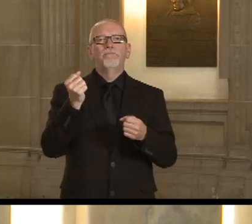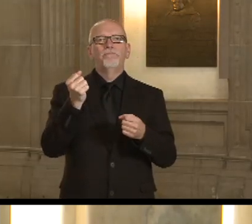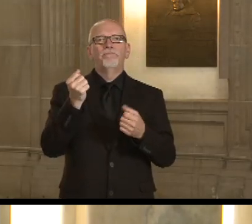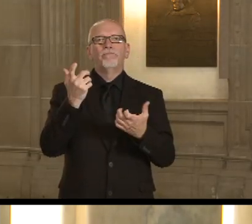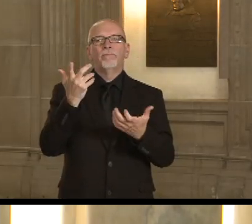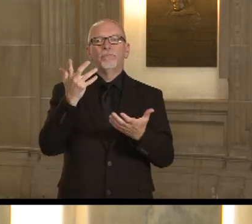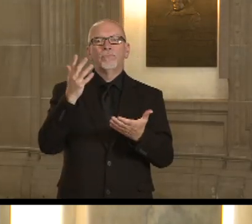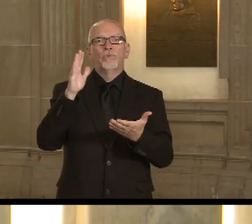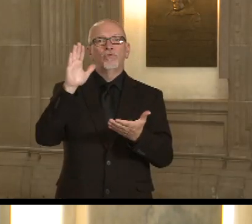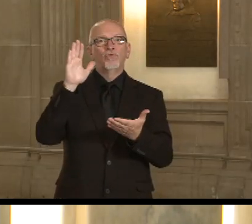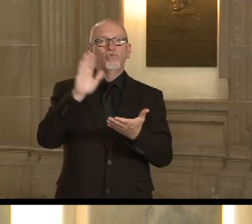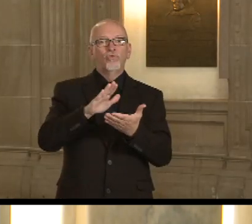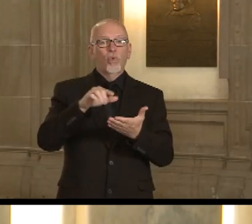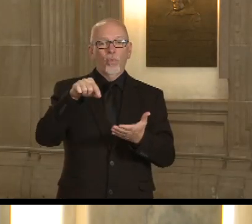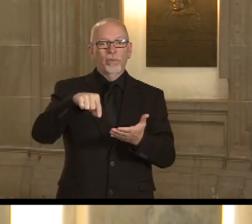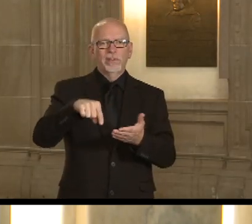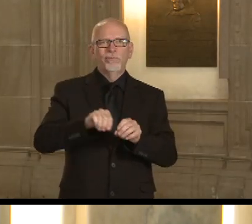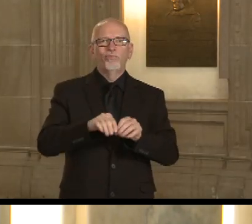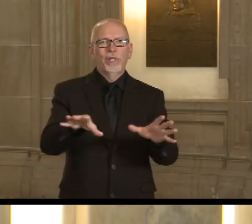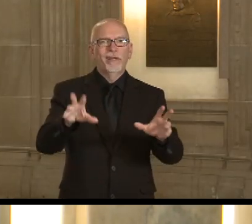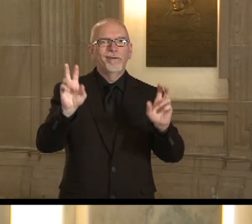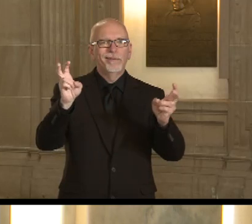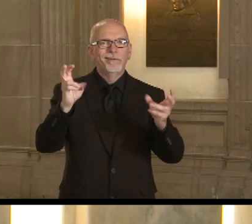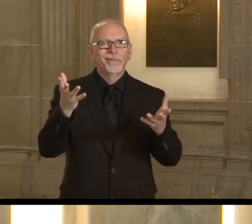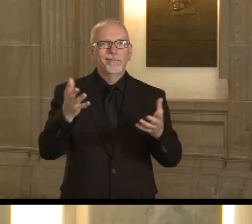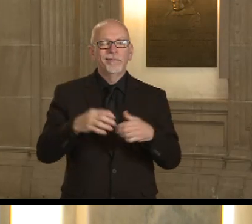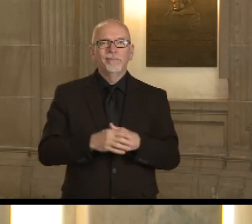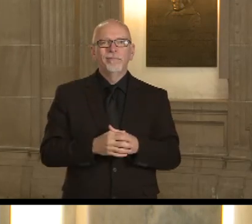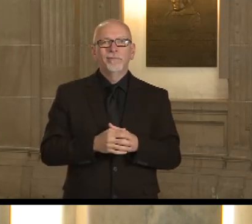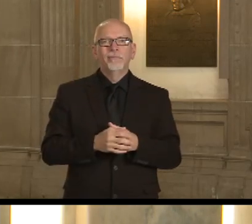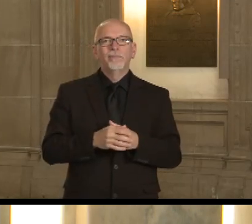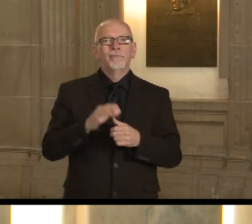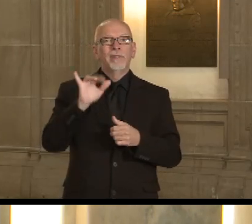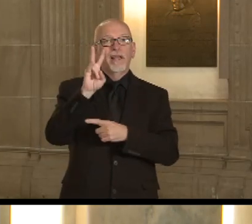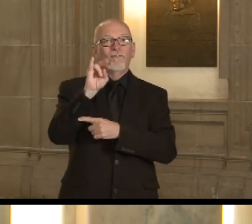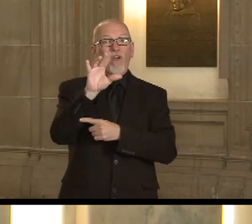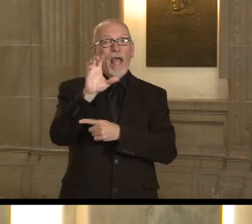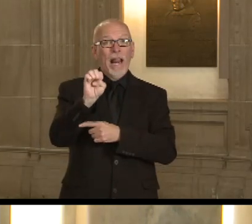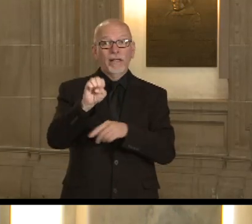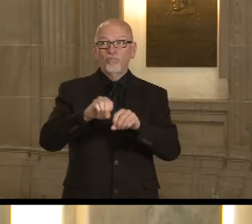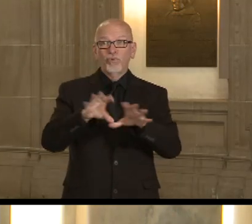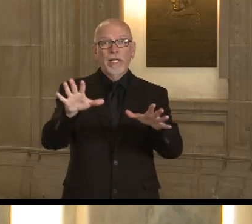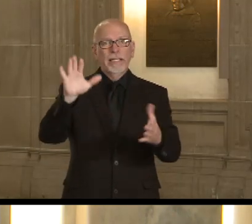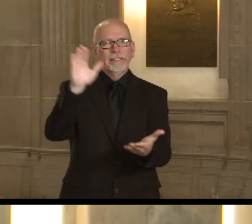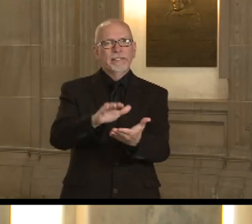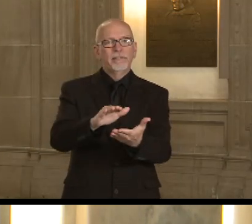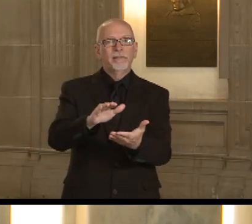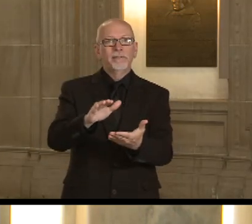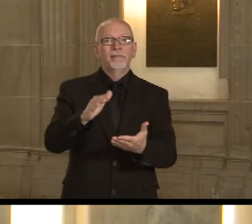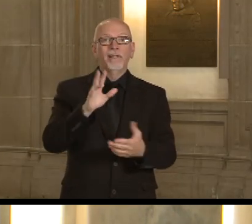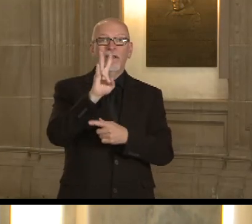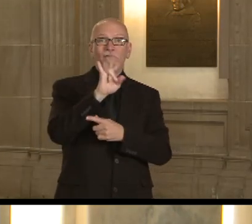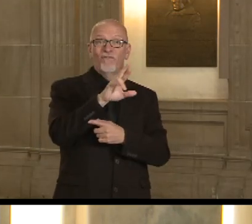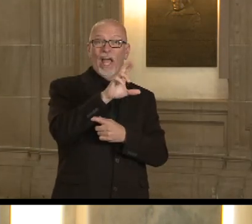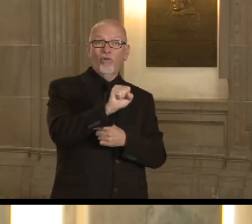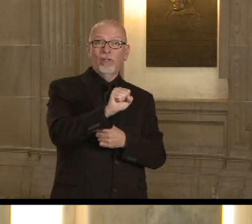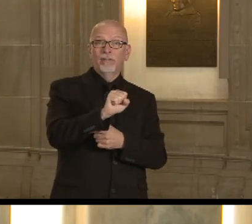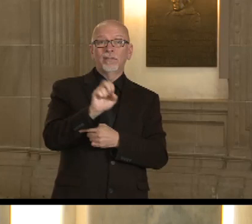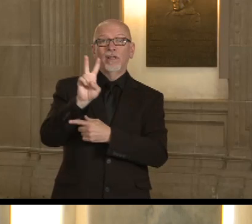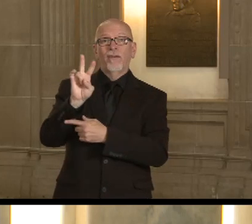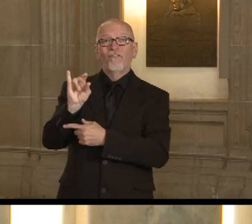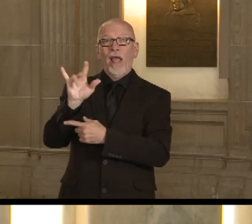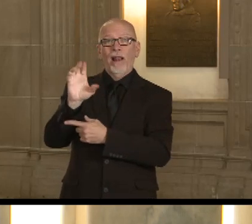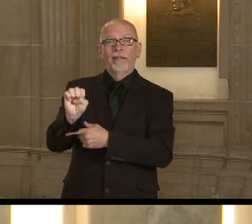slow the spread of this, so to speak, this violence. We're dealing with a virus, and now we're dealing with violence.